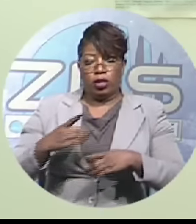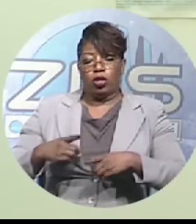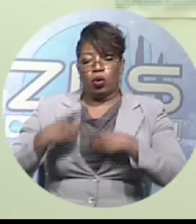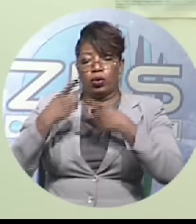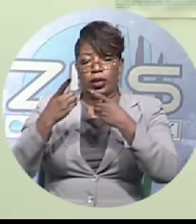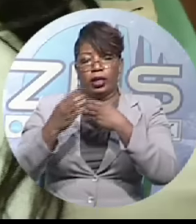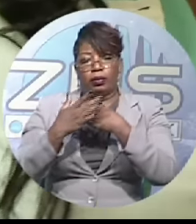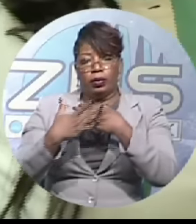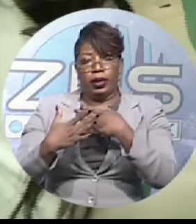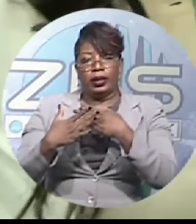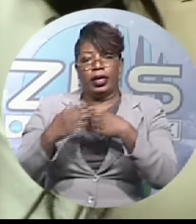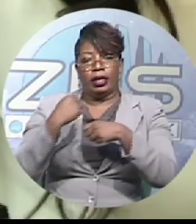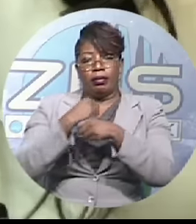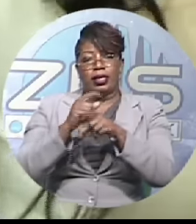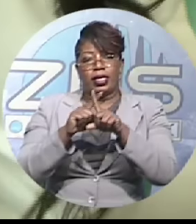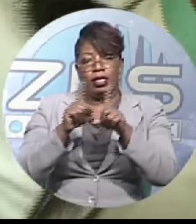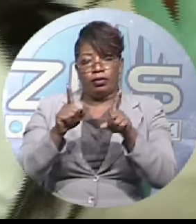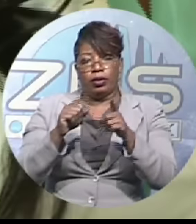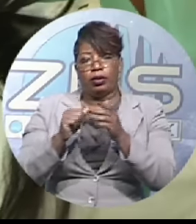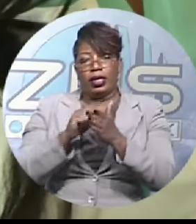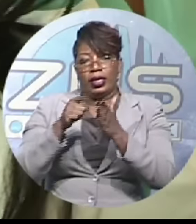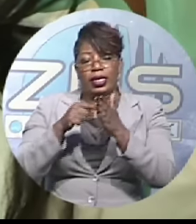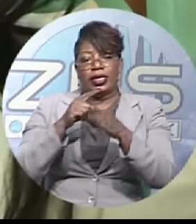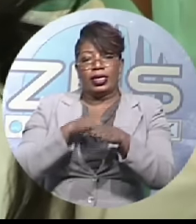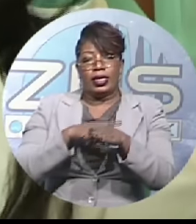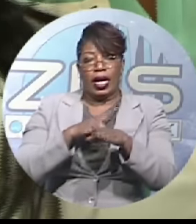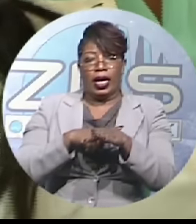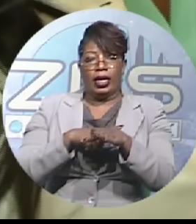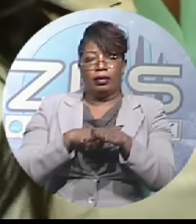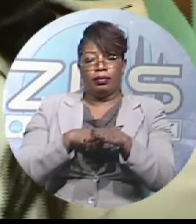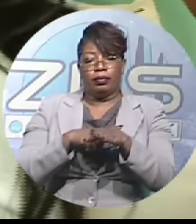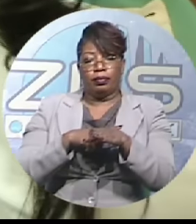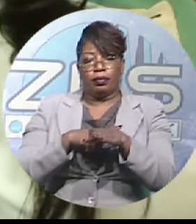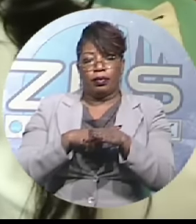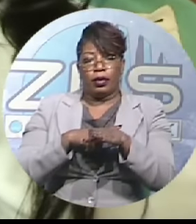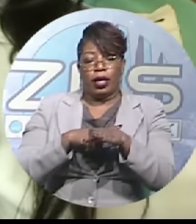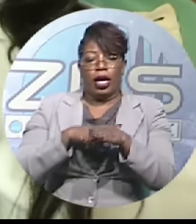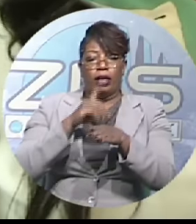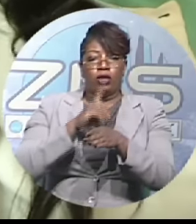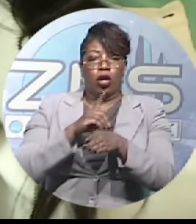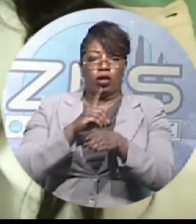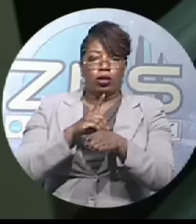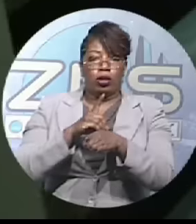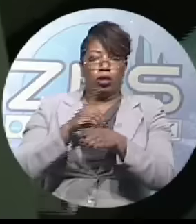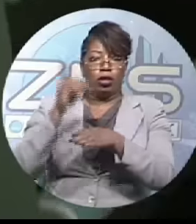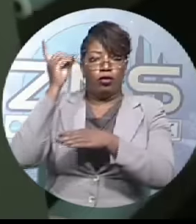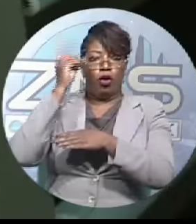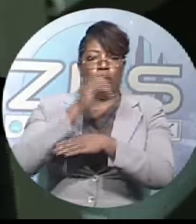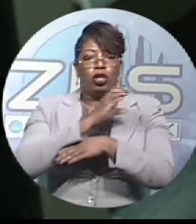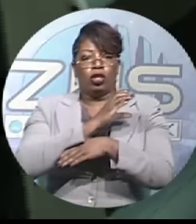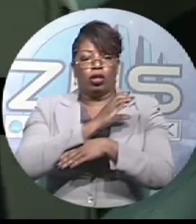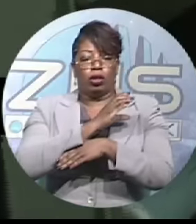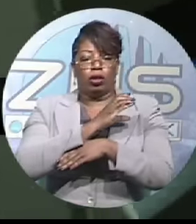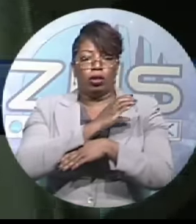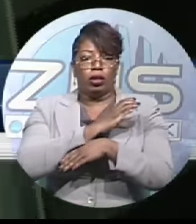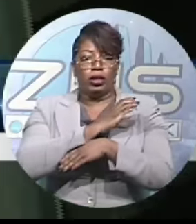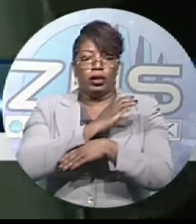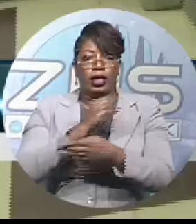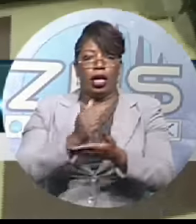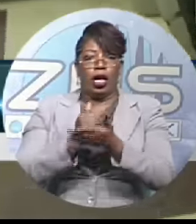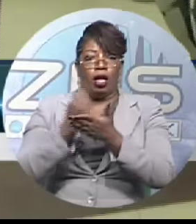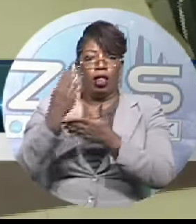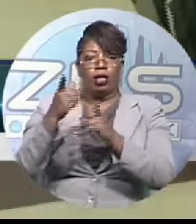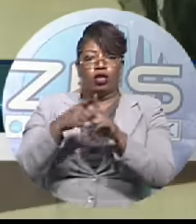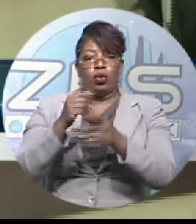huge difference. But this time, Director of Oncology at PMH, Dr. Devon Curling, hopes the appeal of helping them to